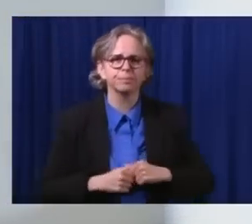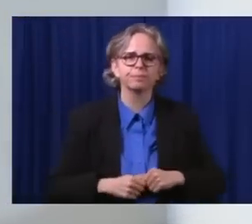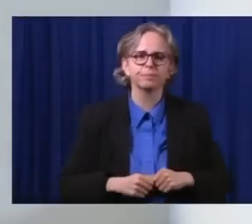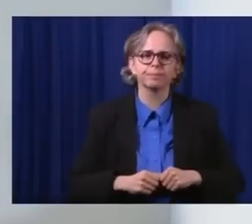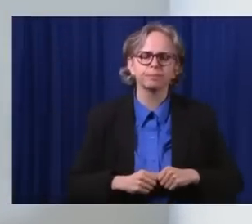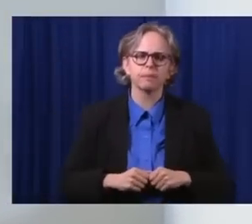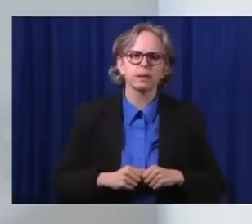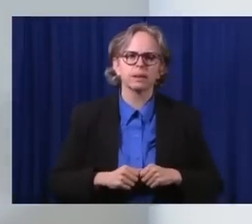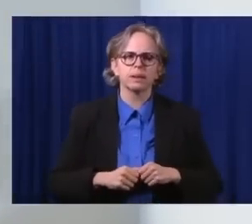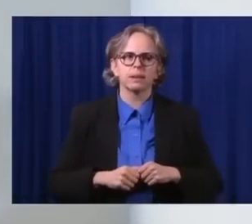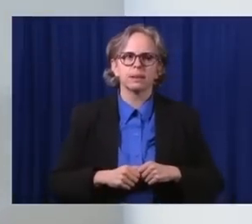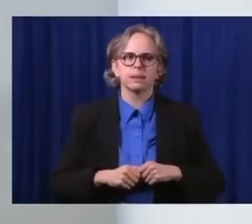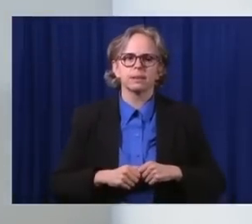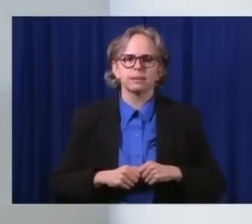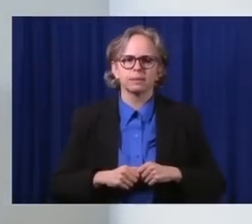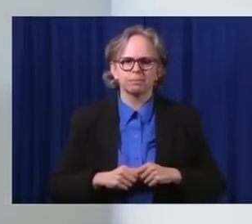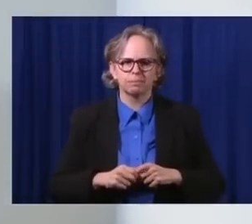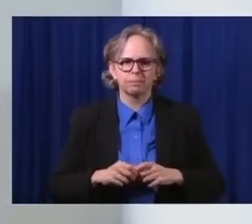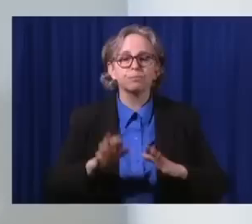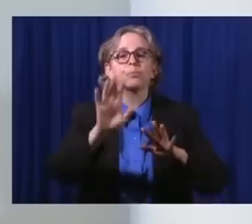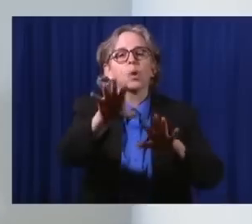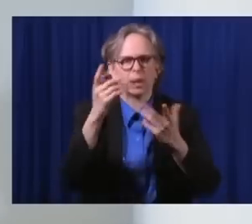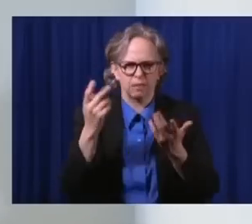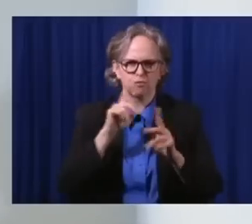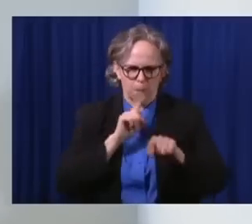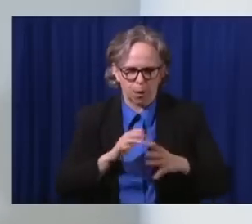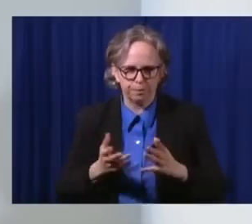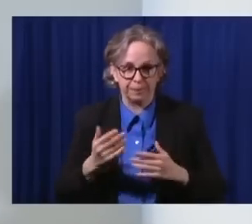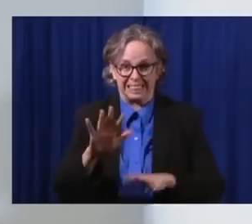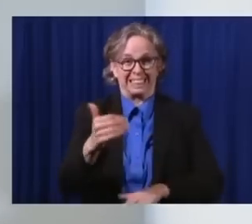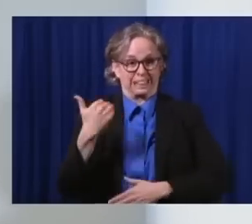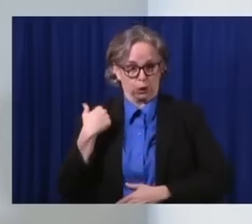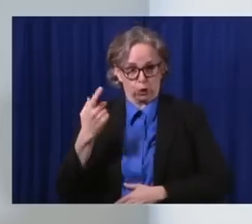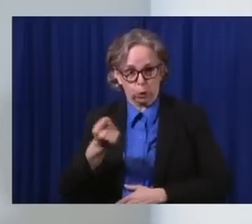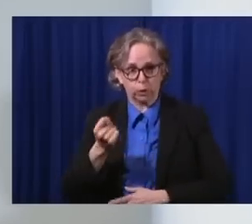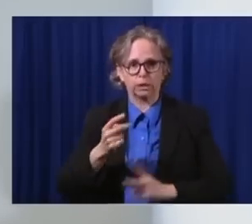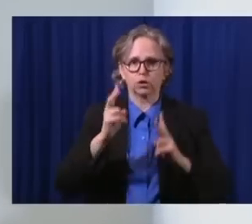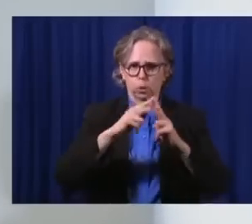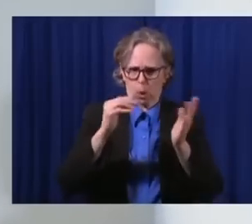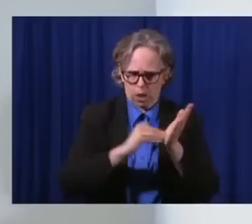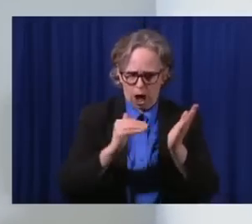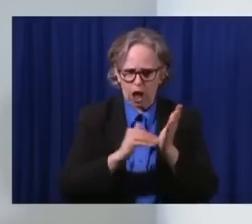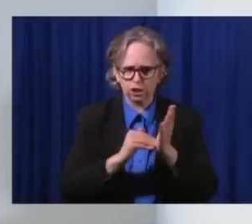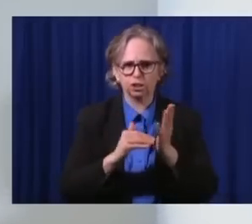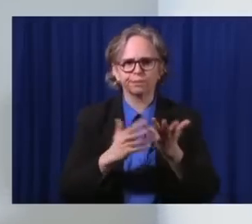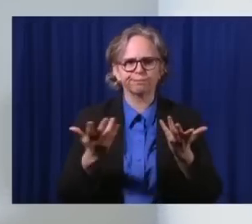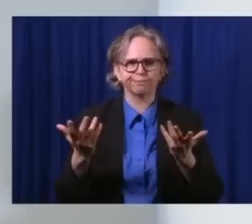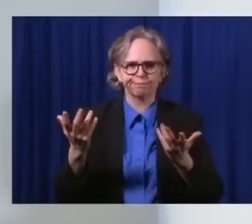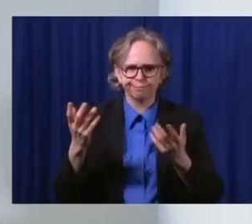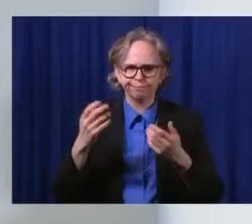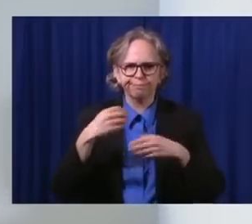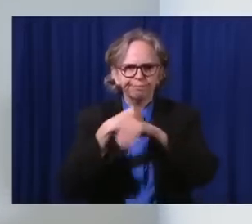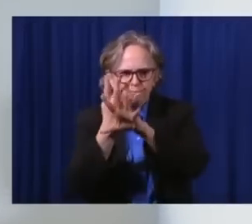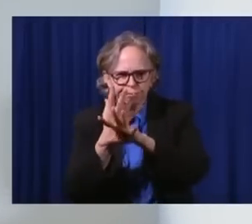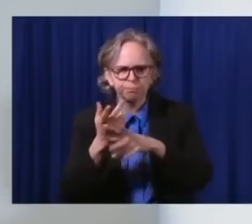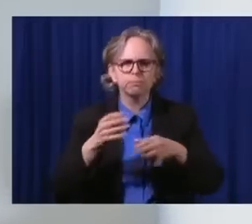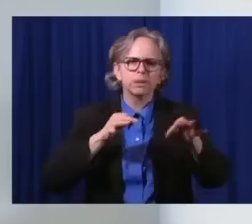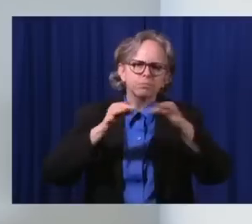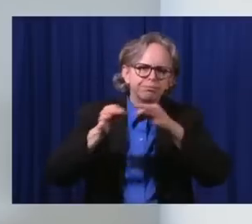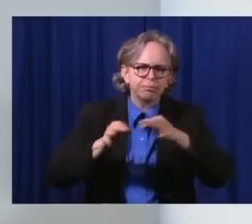If the testimony that we are seeing is for us to see if the decisions that